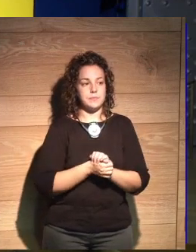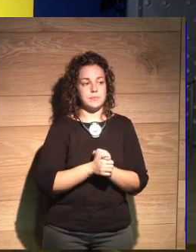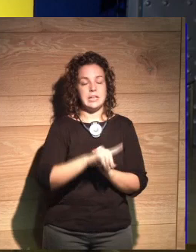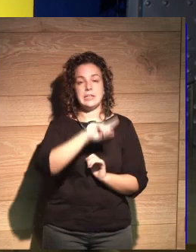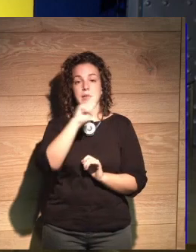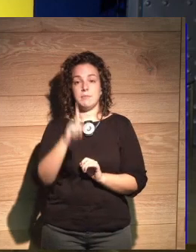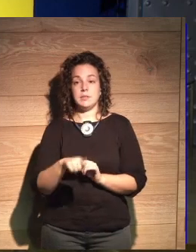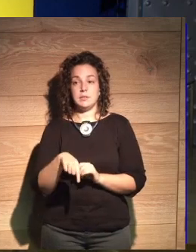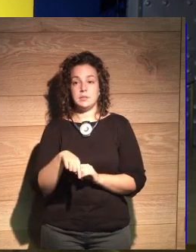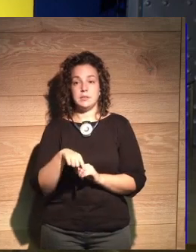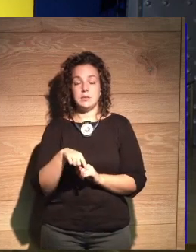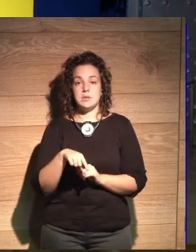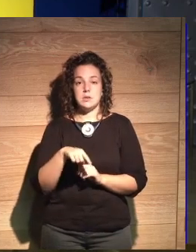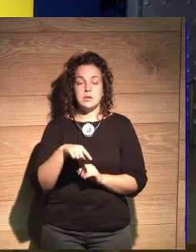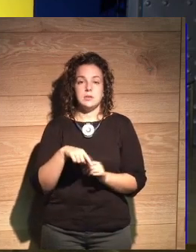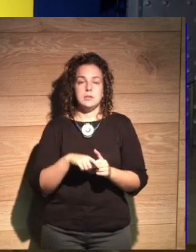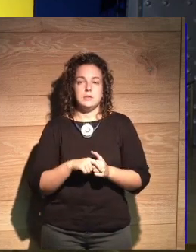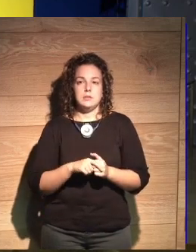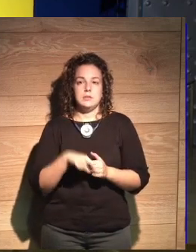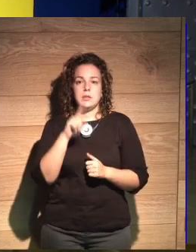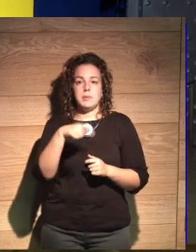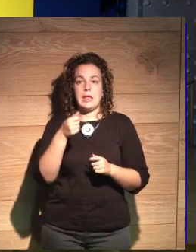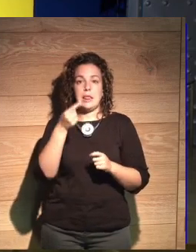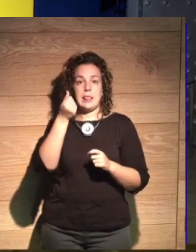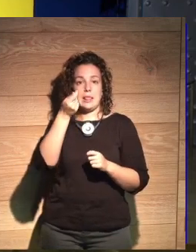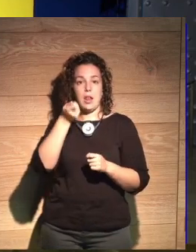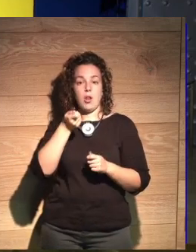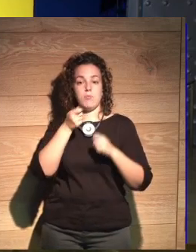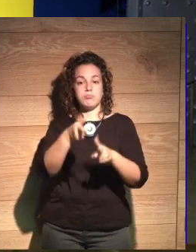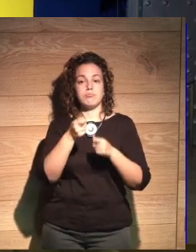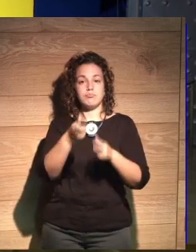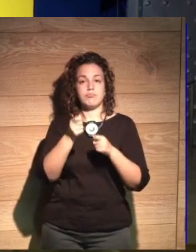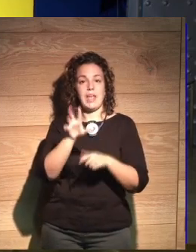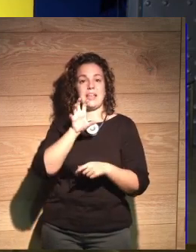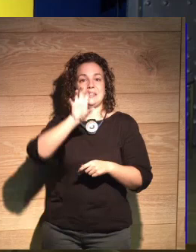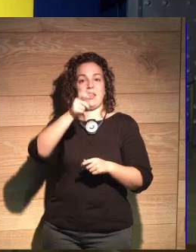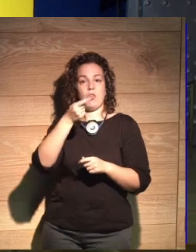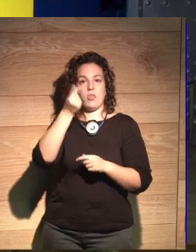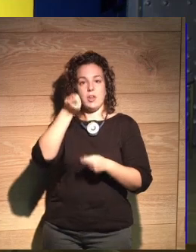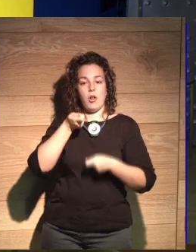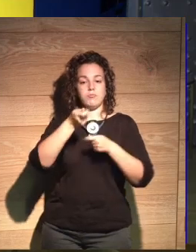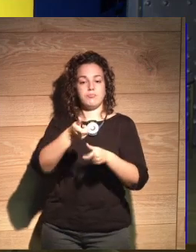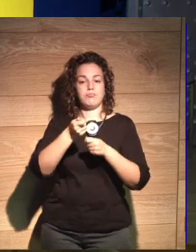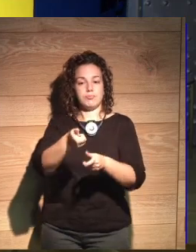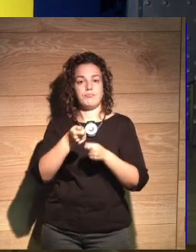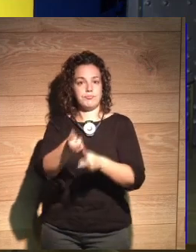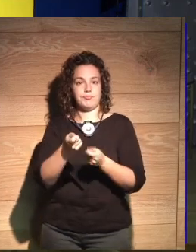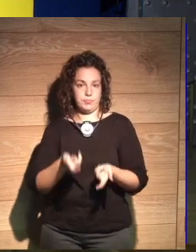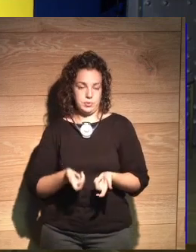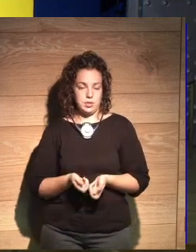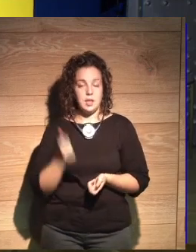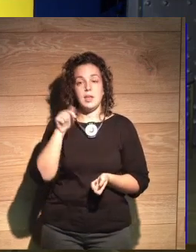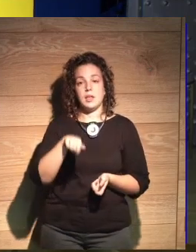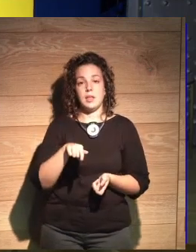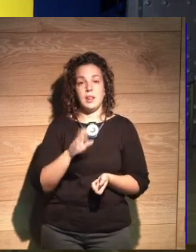are problems of the United States. If you apply my wife Marie's outcome predictors, how is the